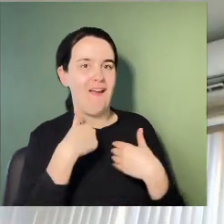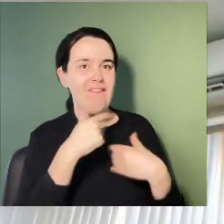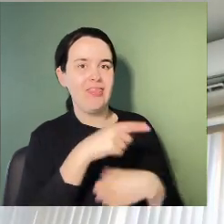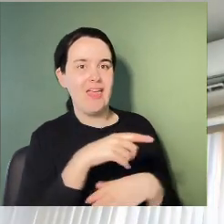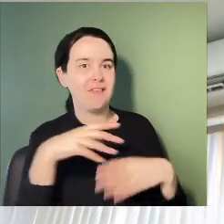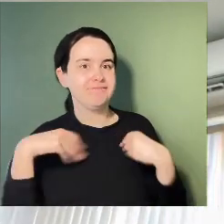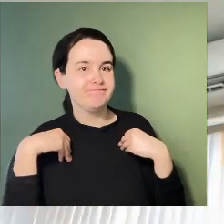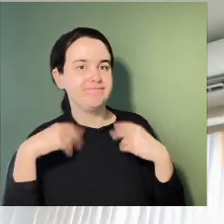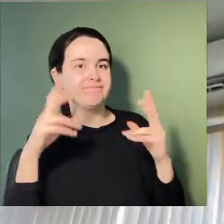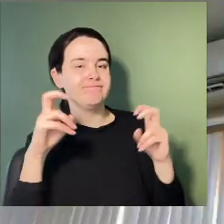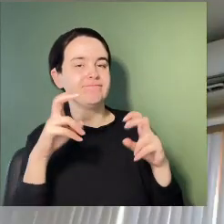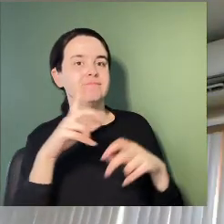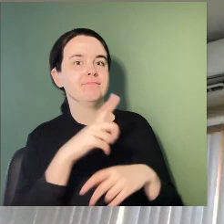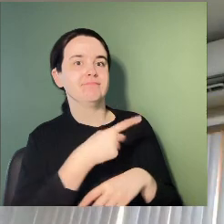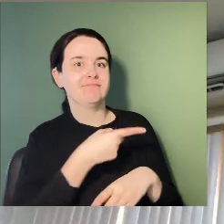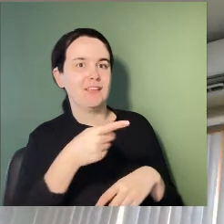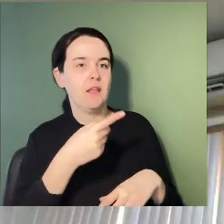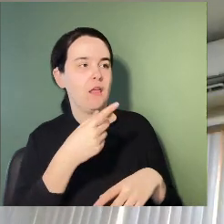different,